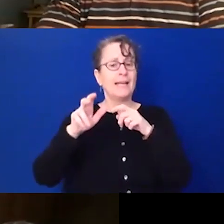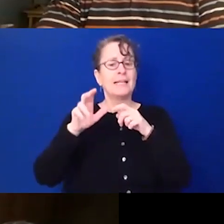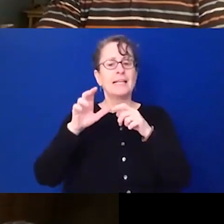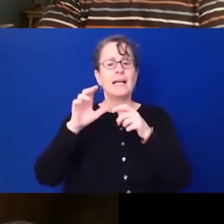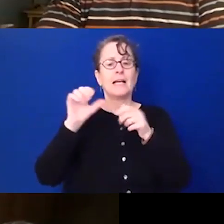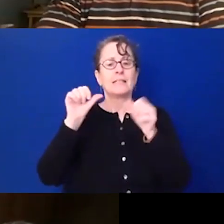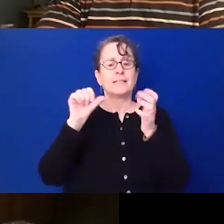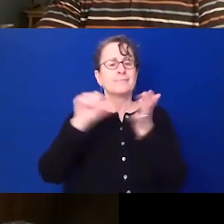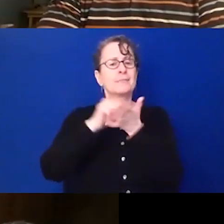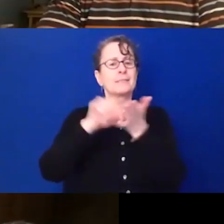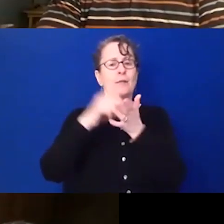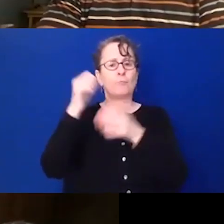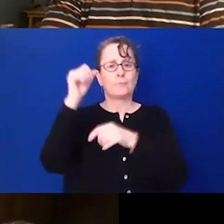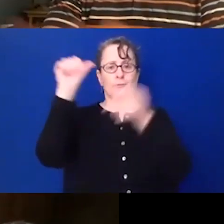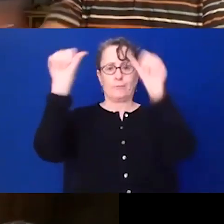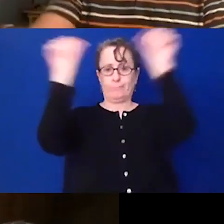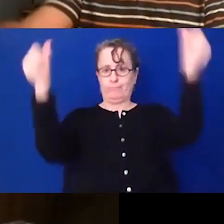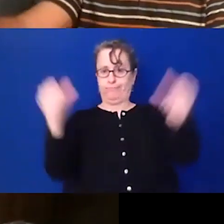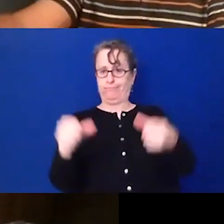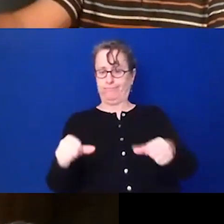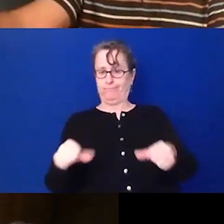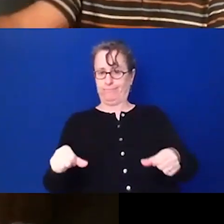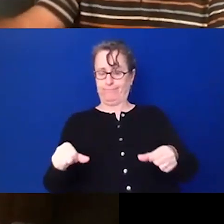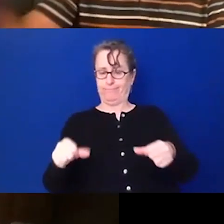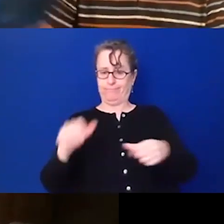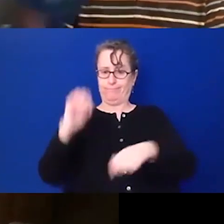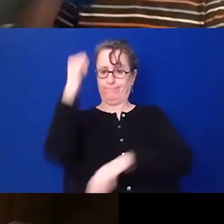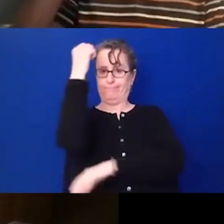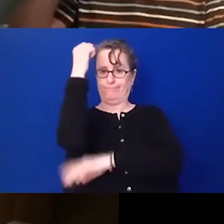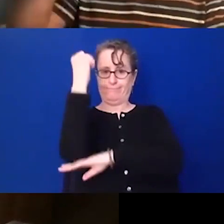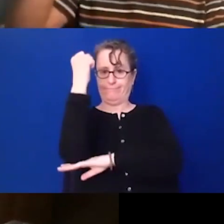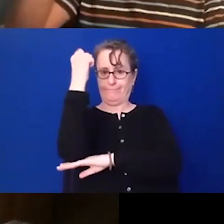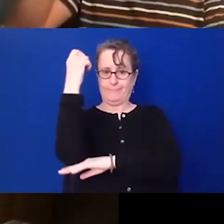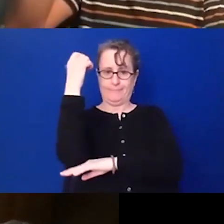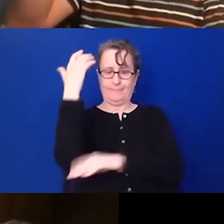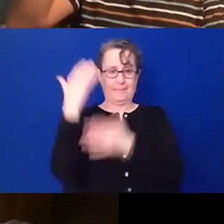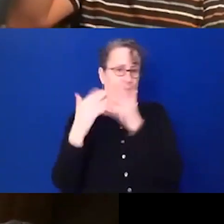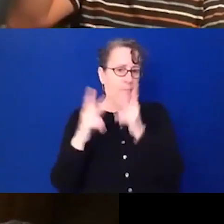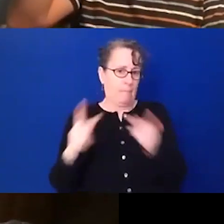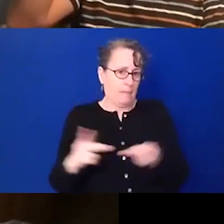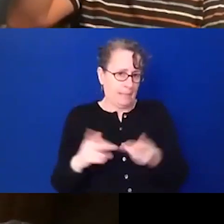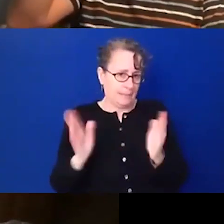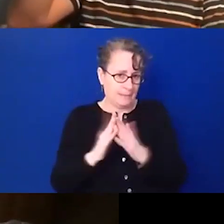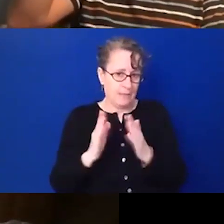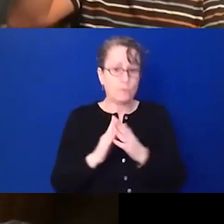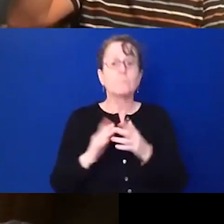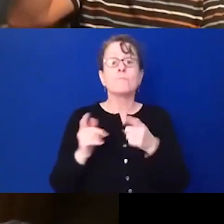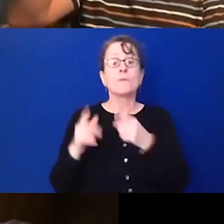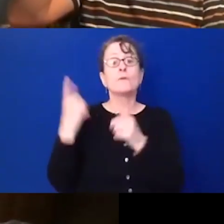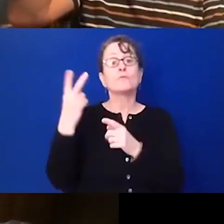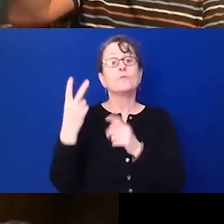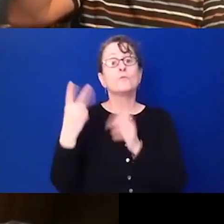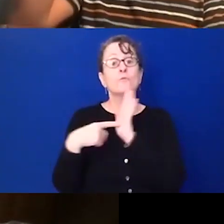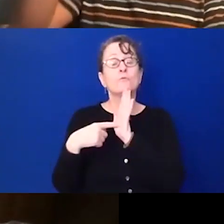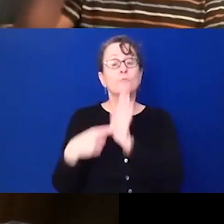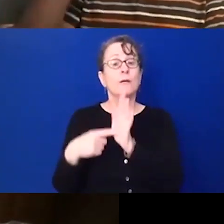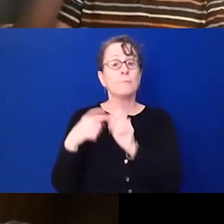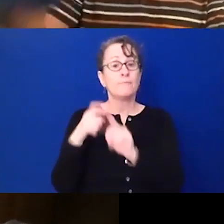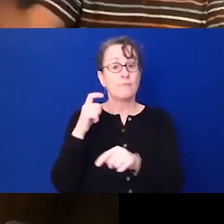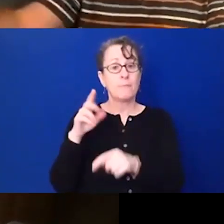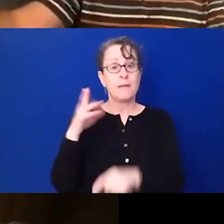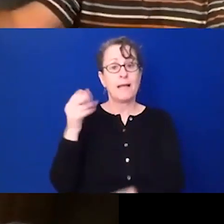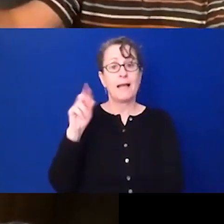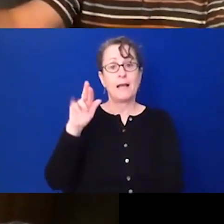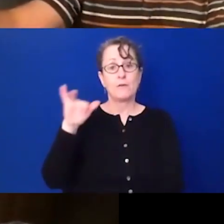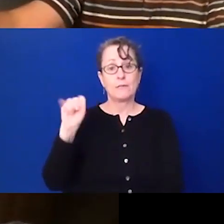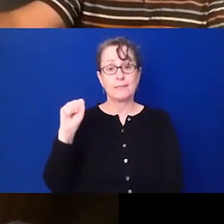you. And I see that we also have the representatives from Harris Hill have joined us. So they'll